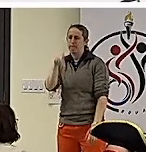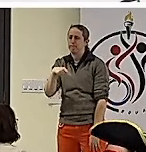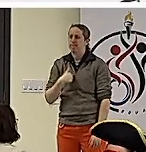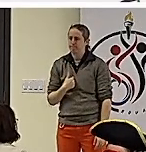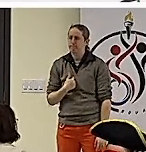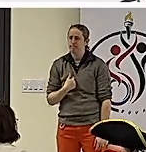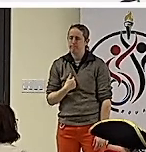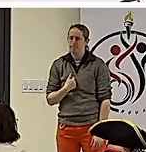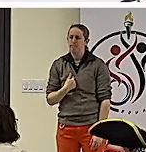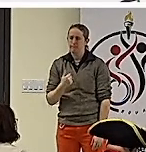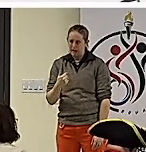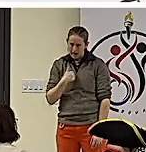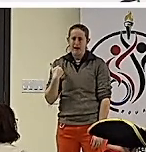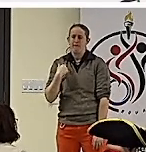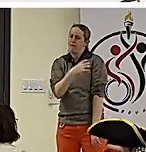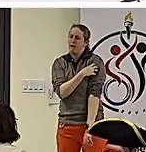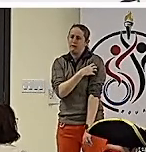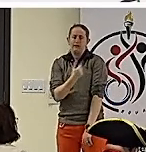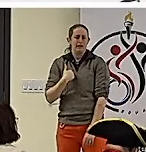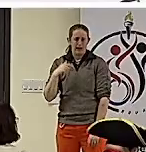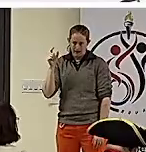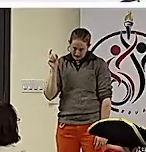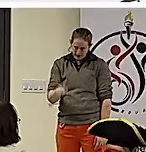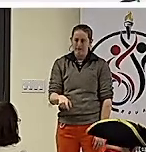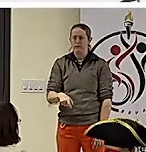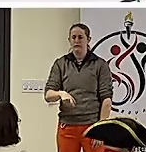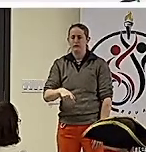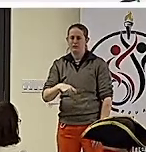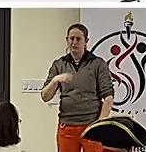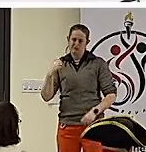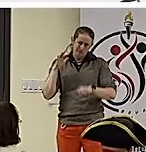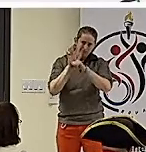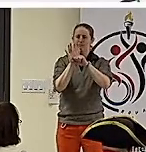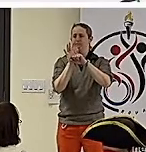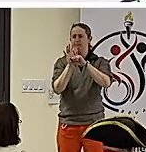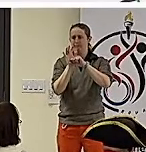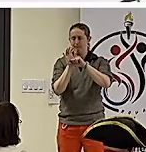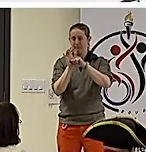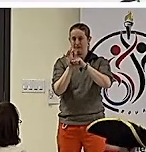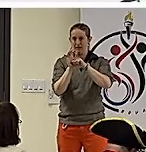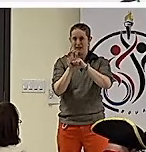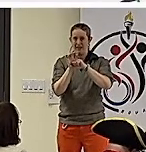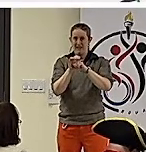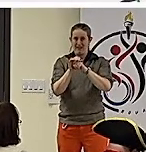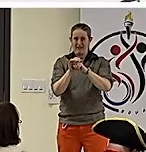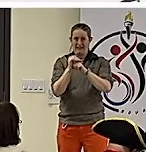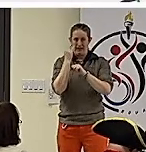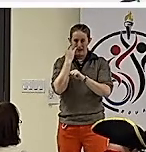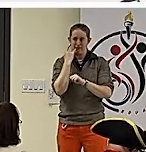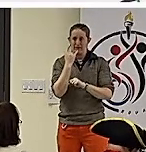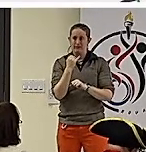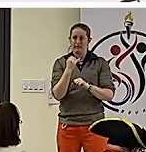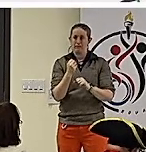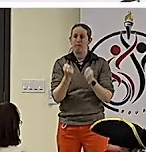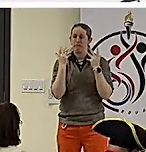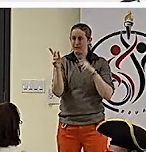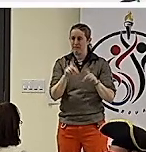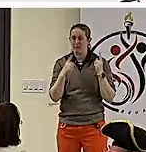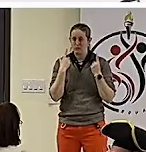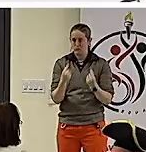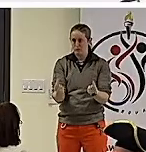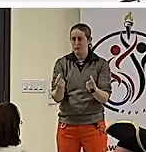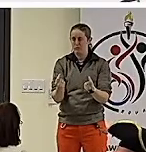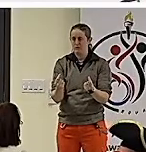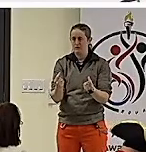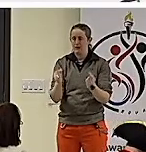what I have to say. And when we do that collectively, we can make change. We can make